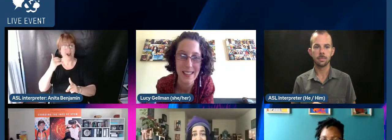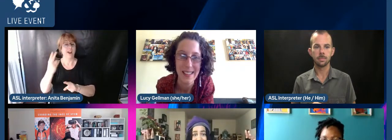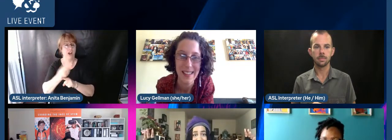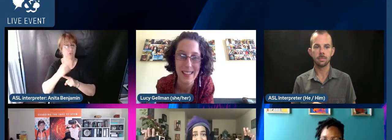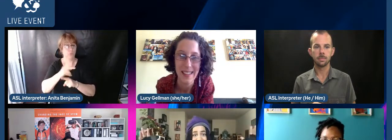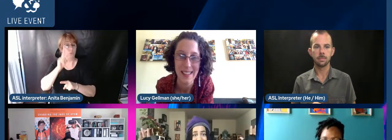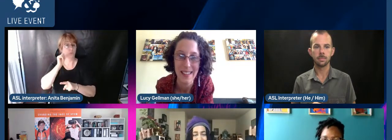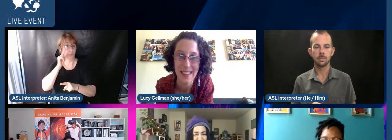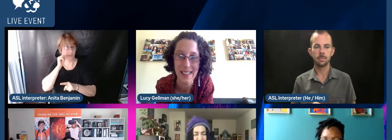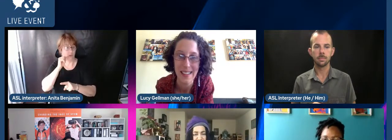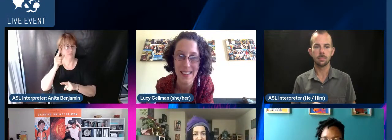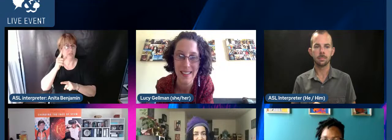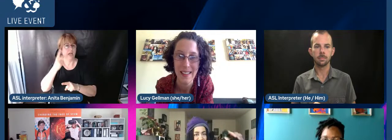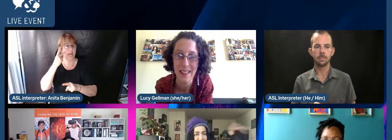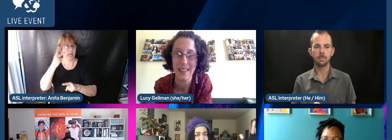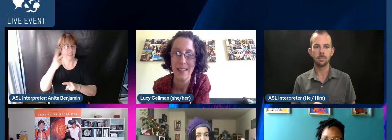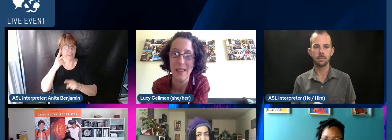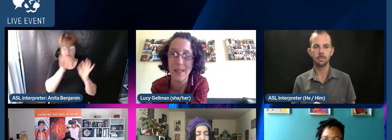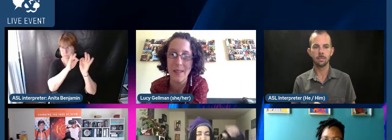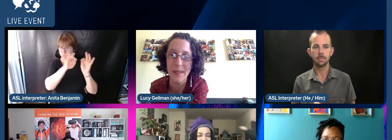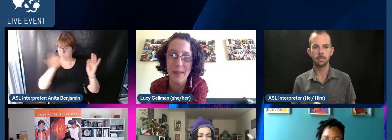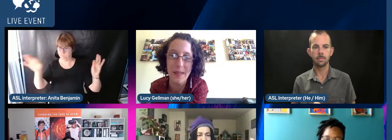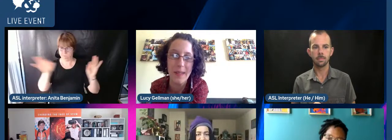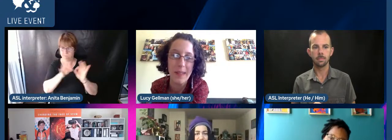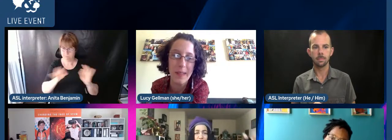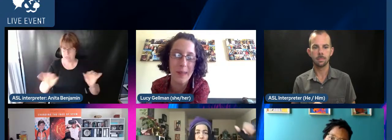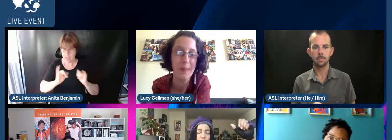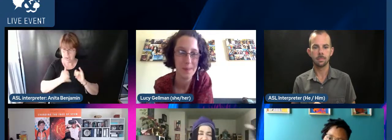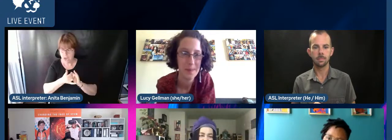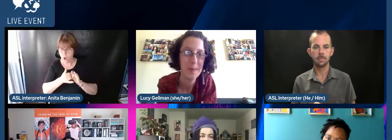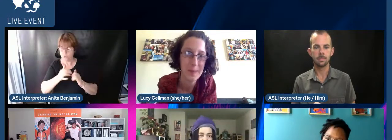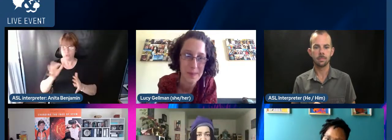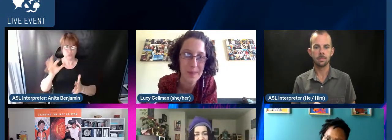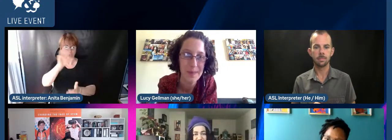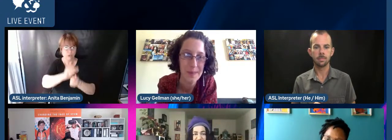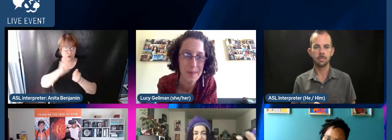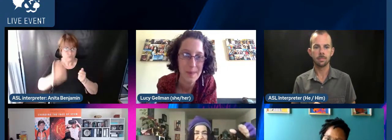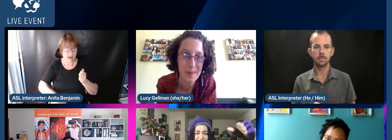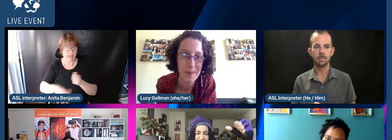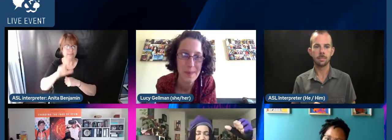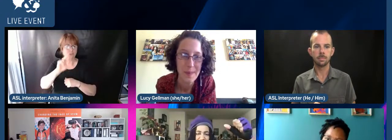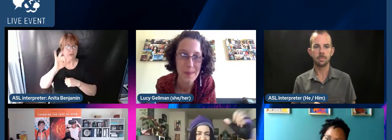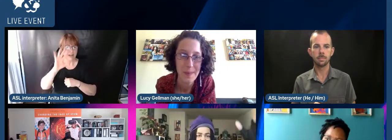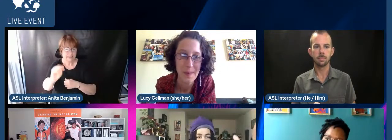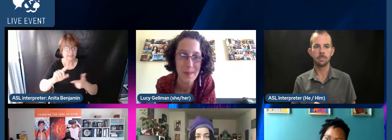gigantic sentence of racism, white supremacy,